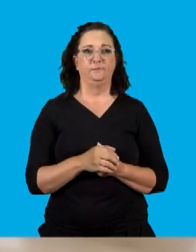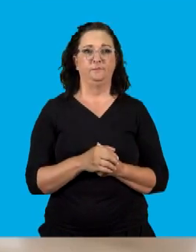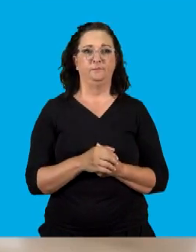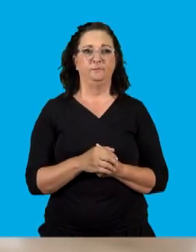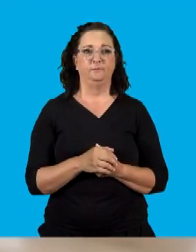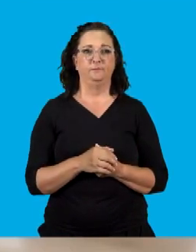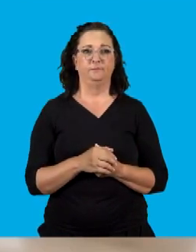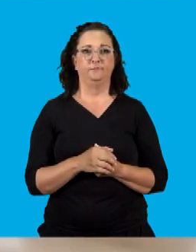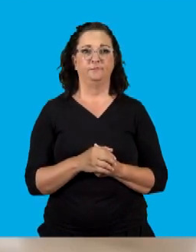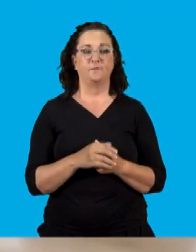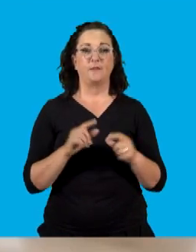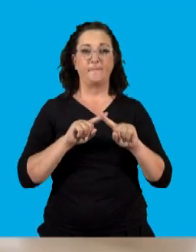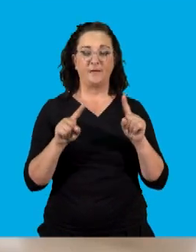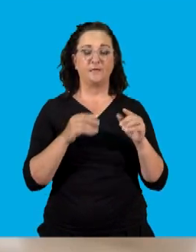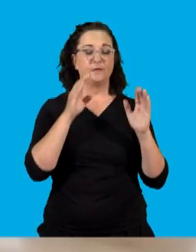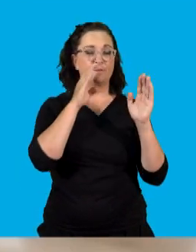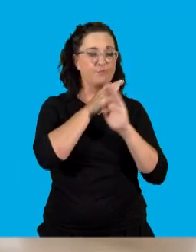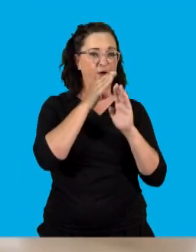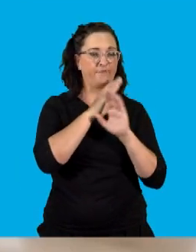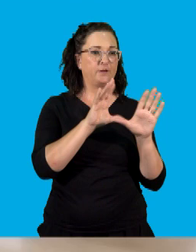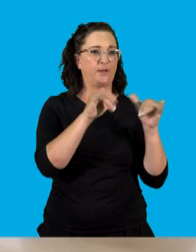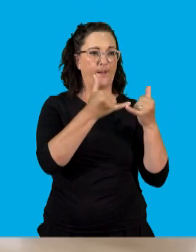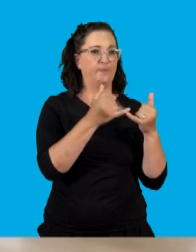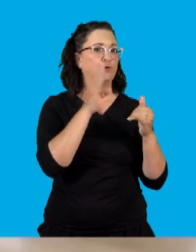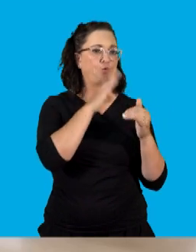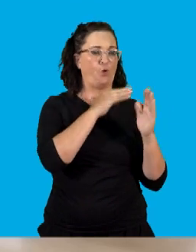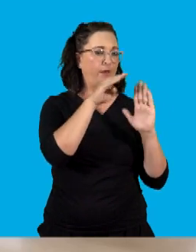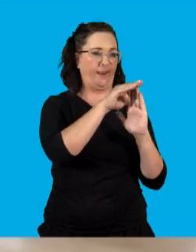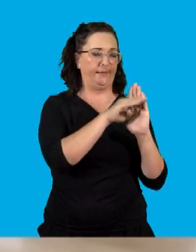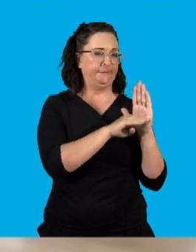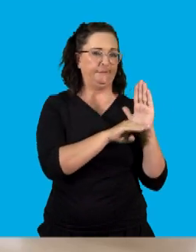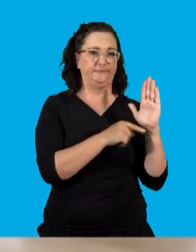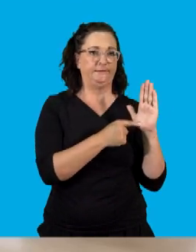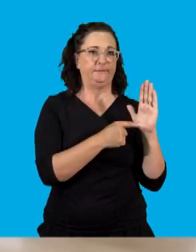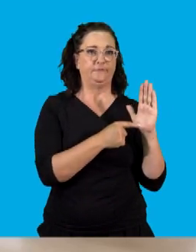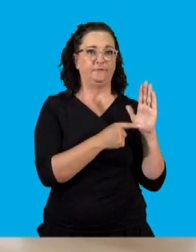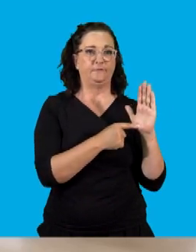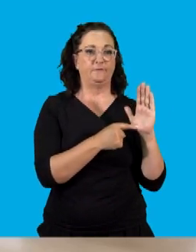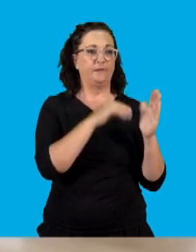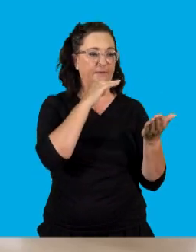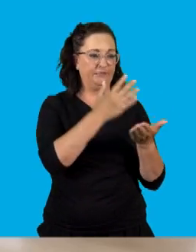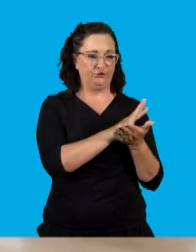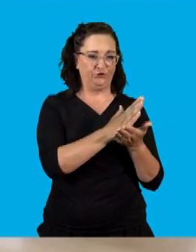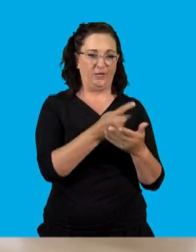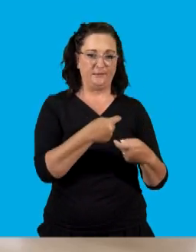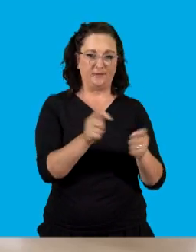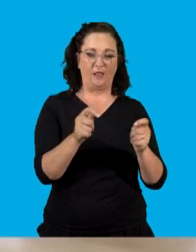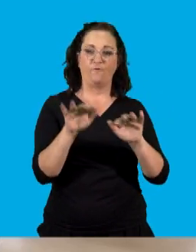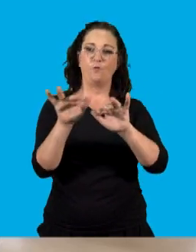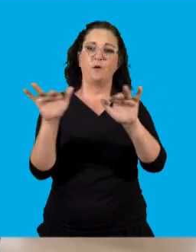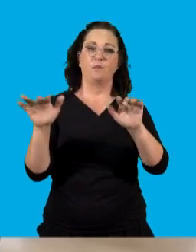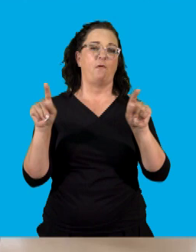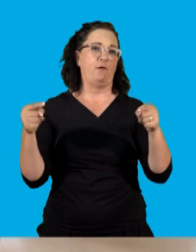their company in the stock exchange. But with a private company, since it's not listed, then it simply means that they cannot sell their